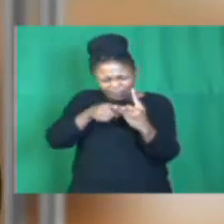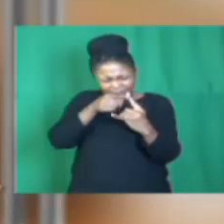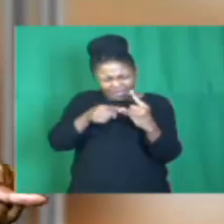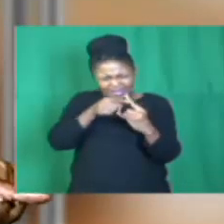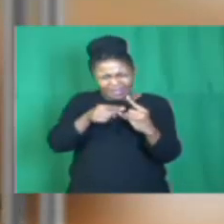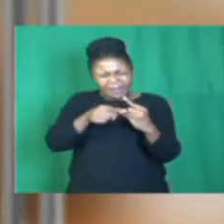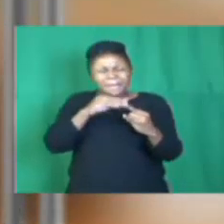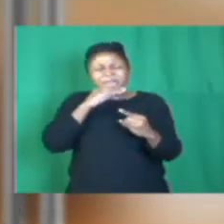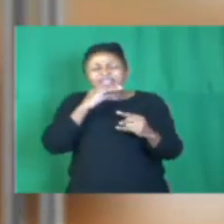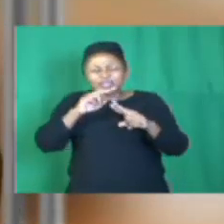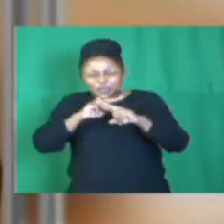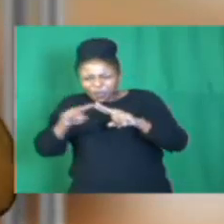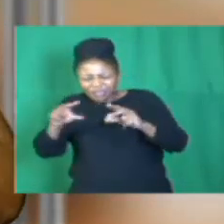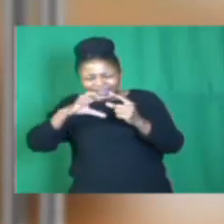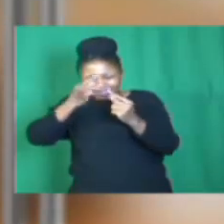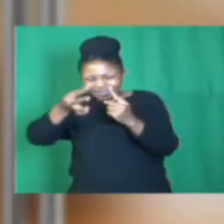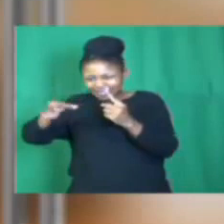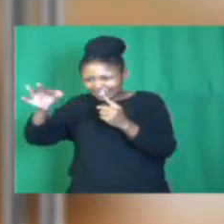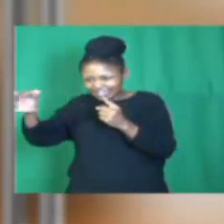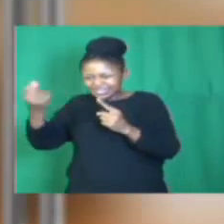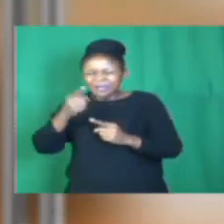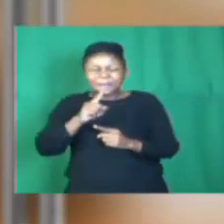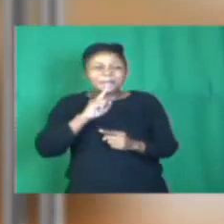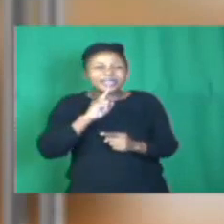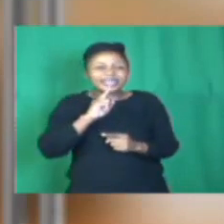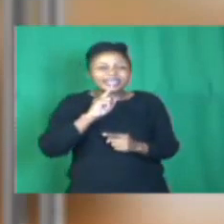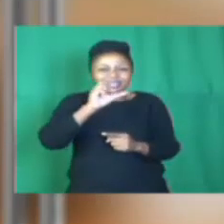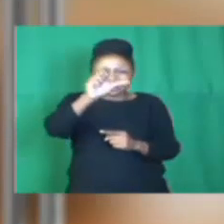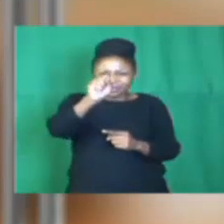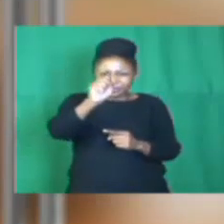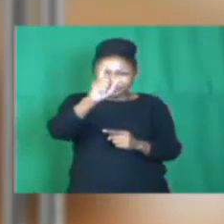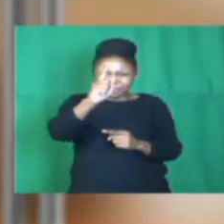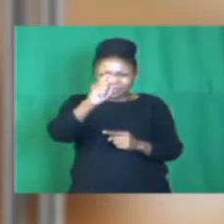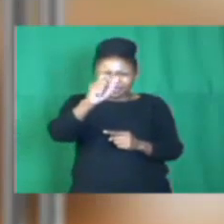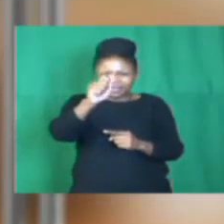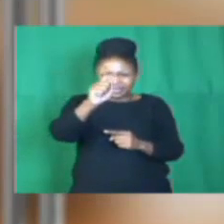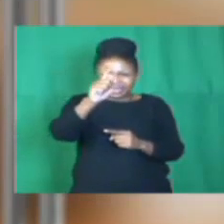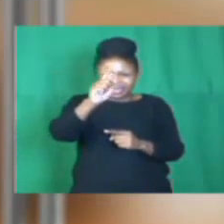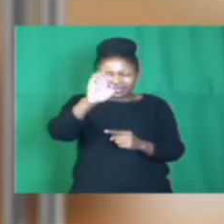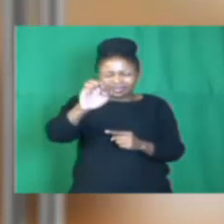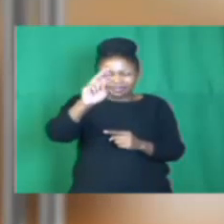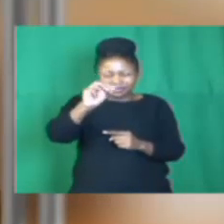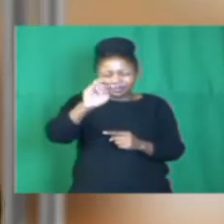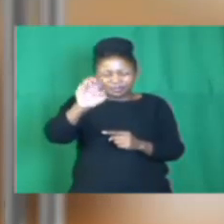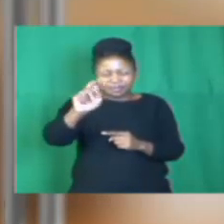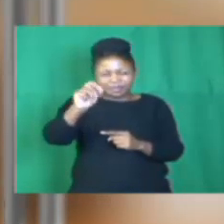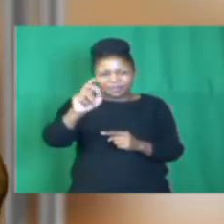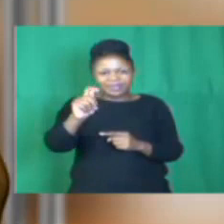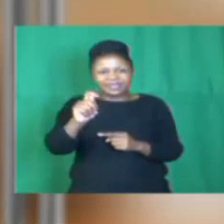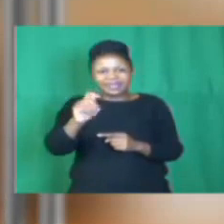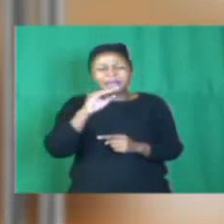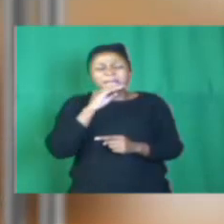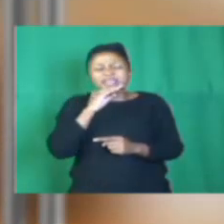a statement or to a phrase. Therefore, in that instance, you are not going to use a